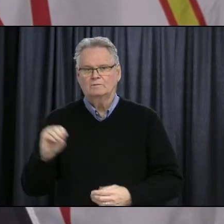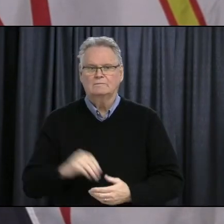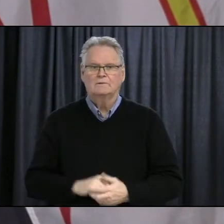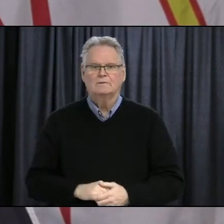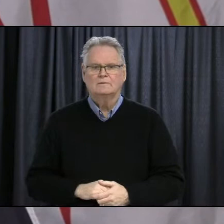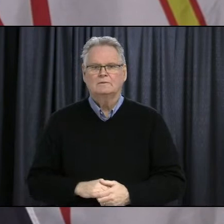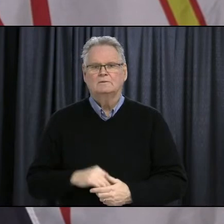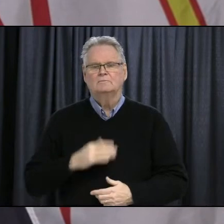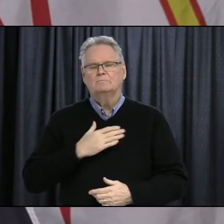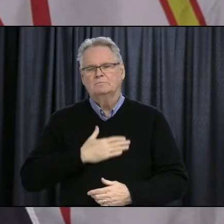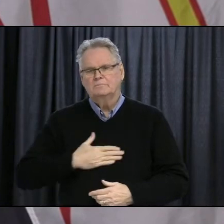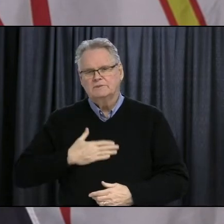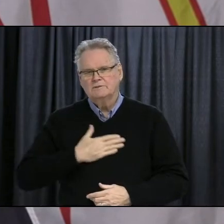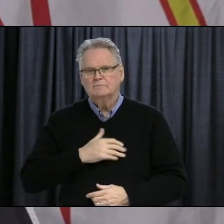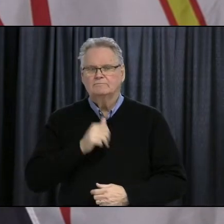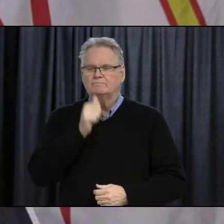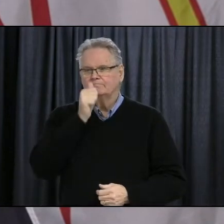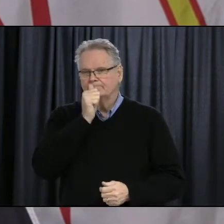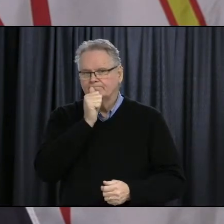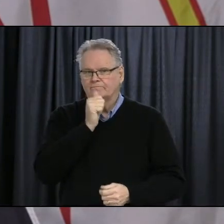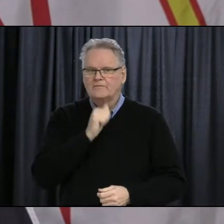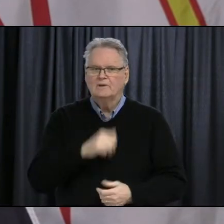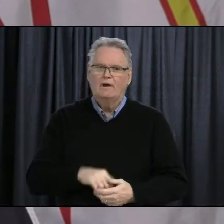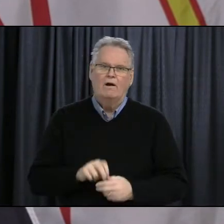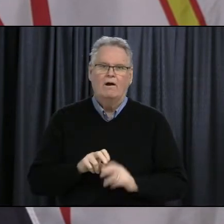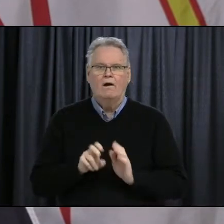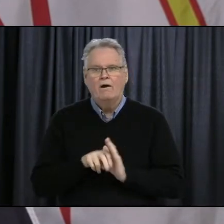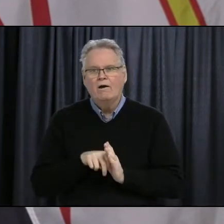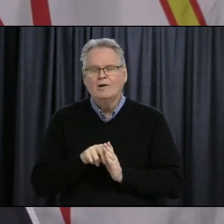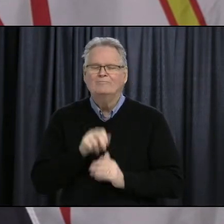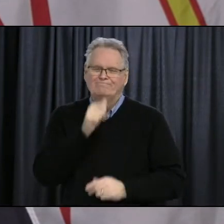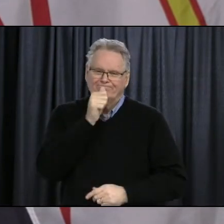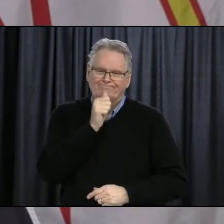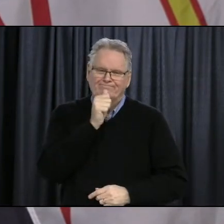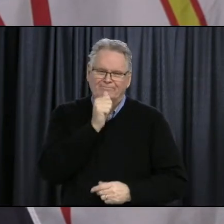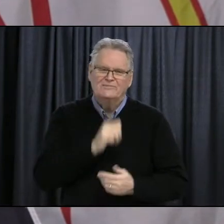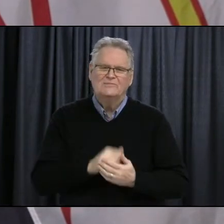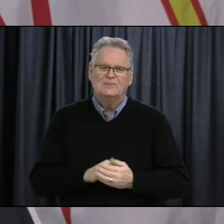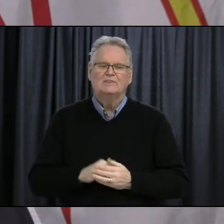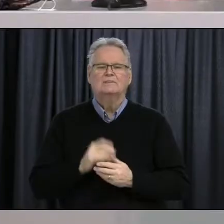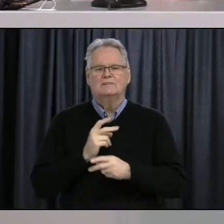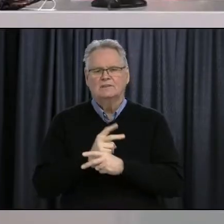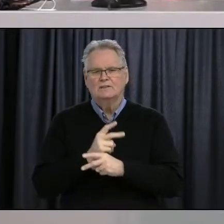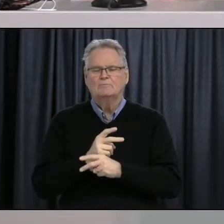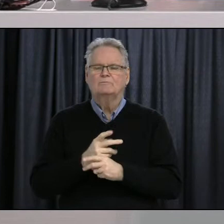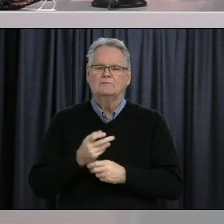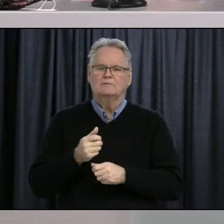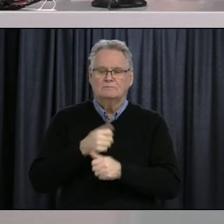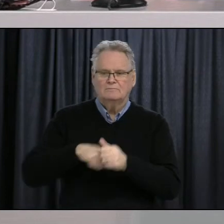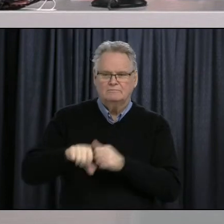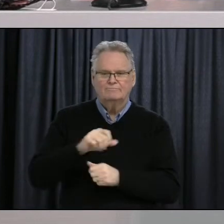do our part to keep each other safe. So hold fast, Newfoundland and Labrador. Thank you.